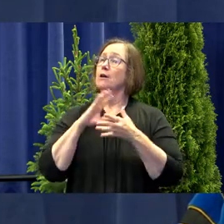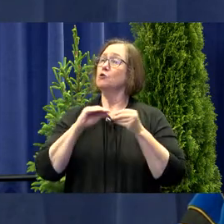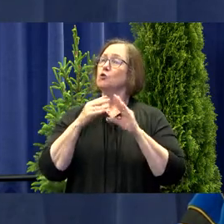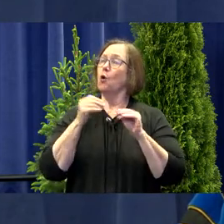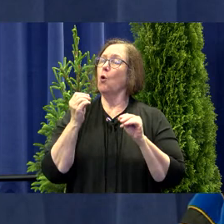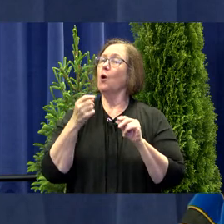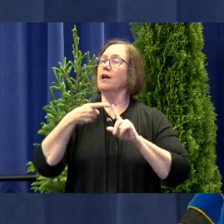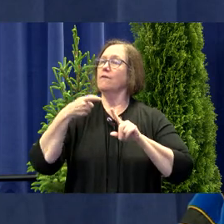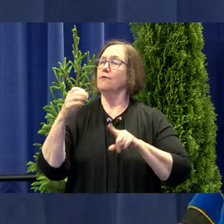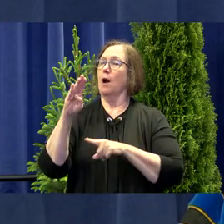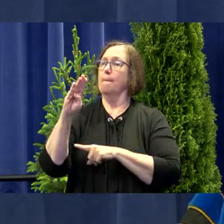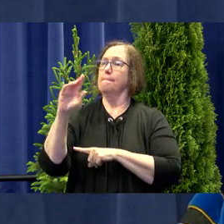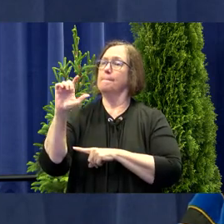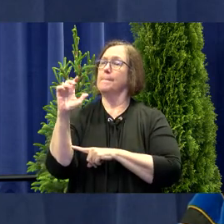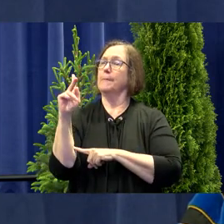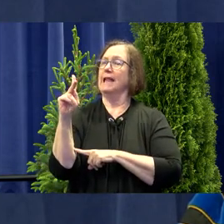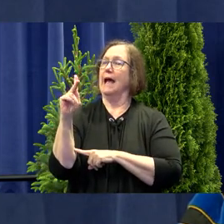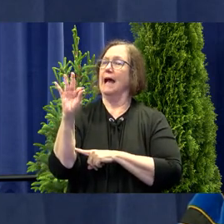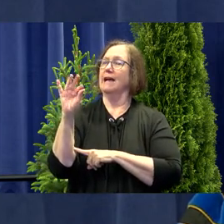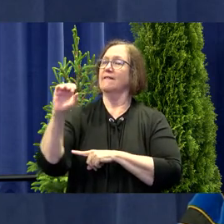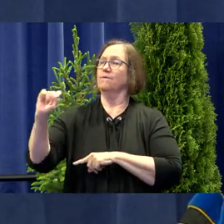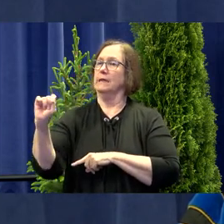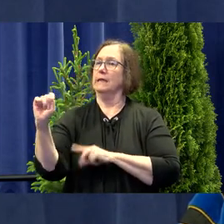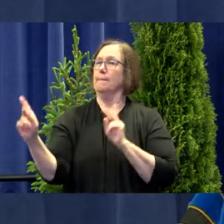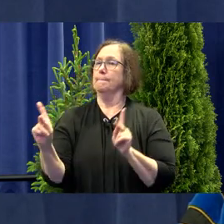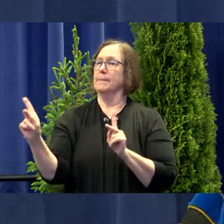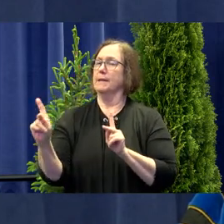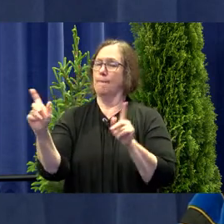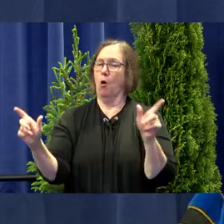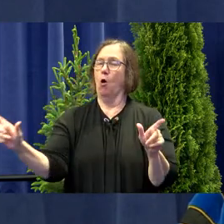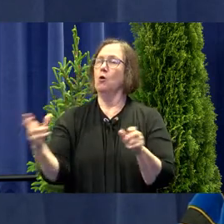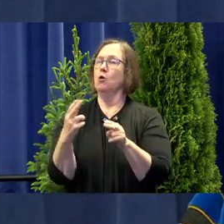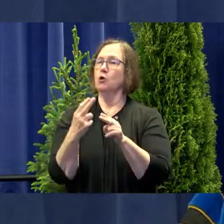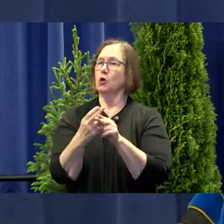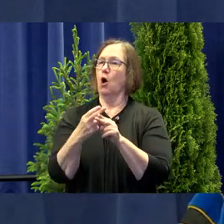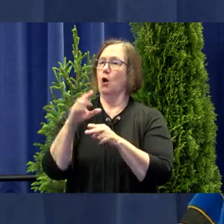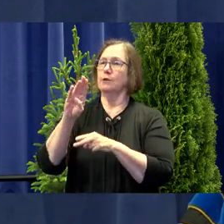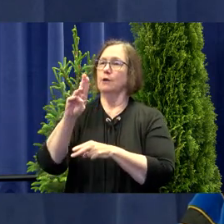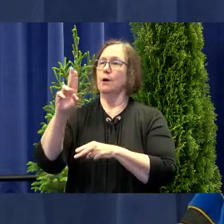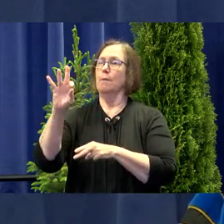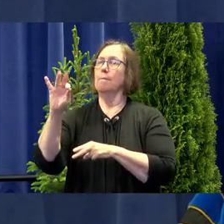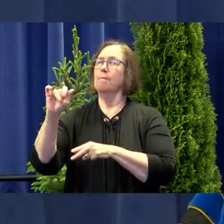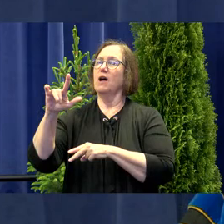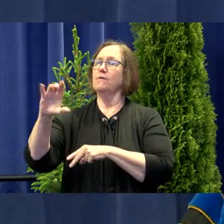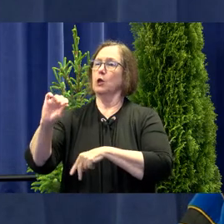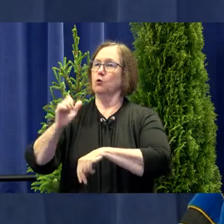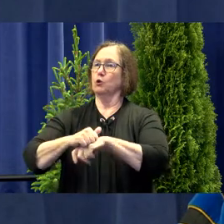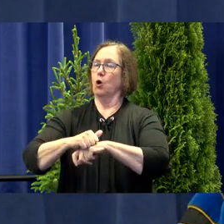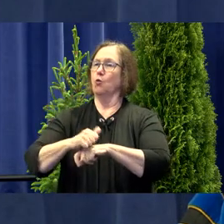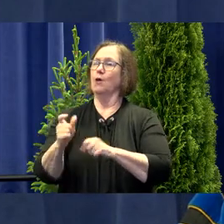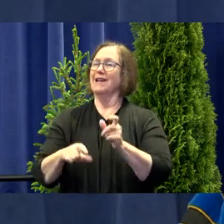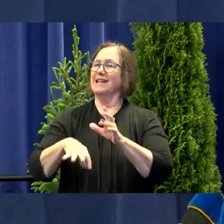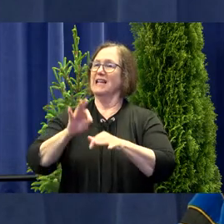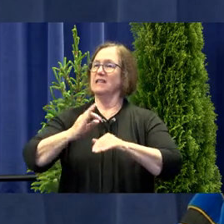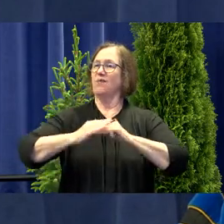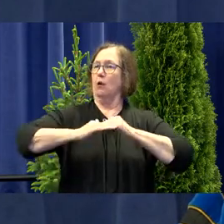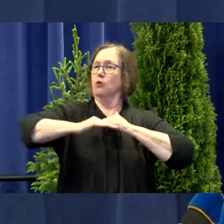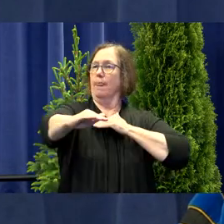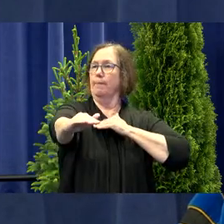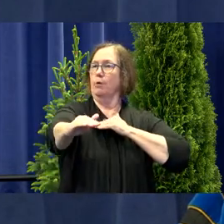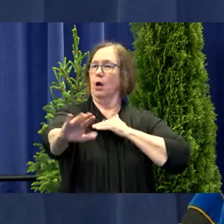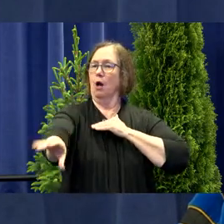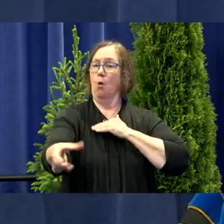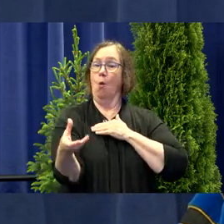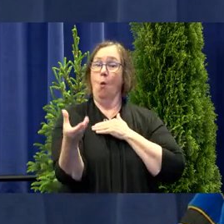of Iniskim, the buffalo stone. The buffalo stone is found on the prairie, has great power and